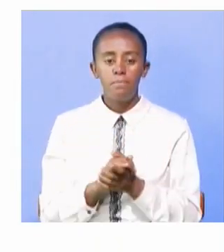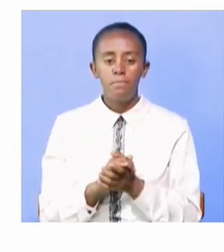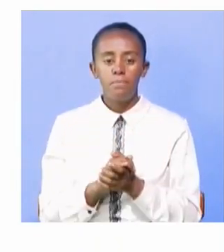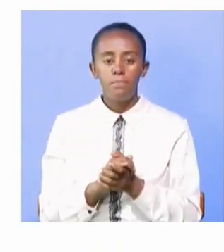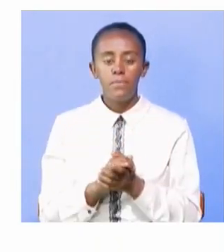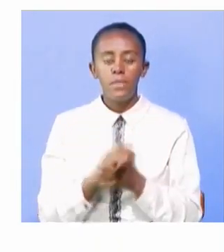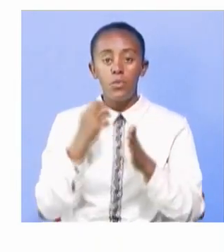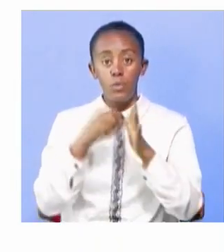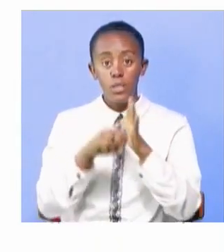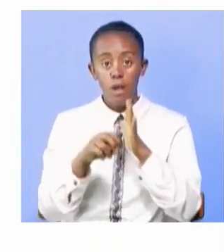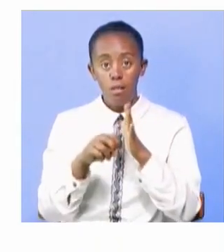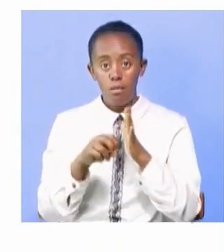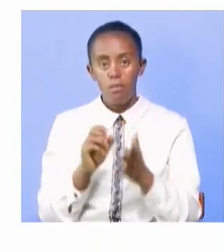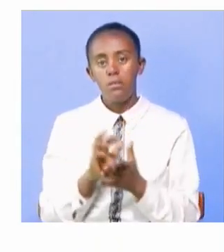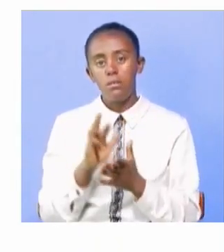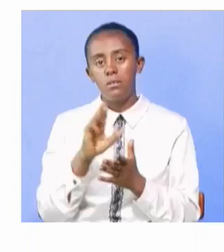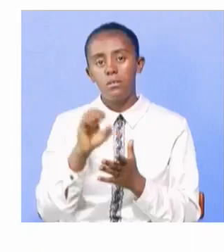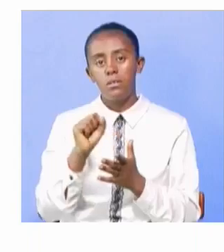results